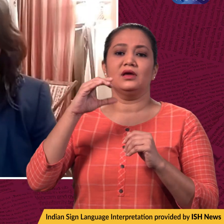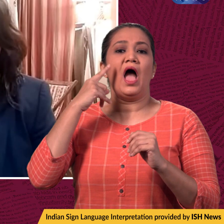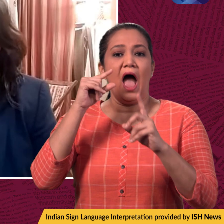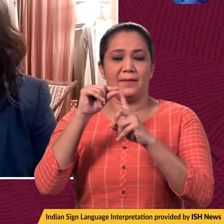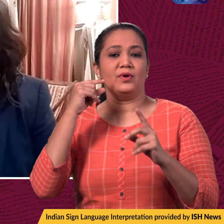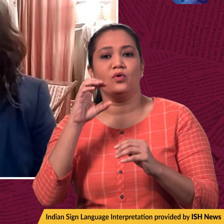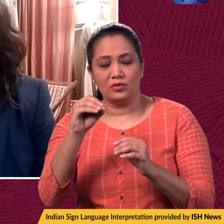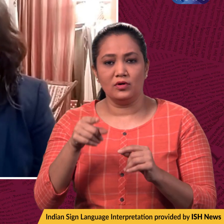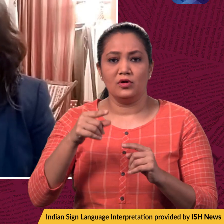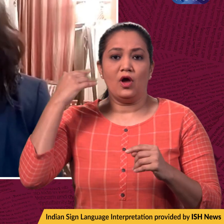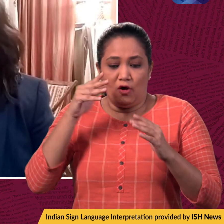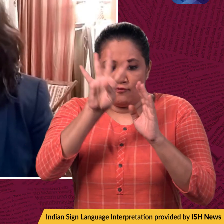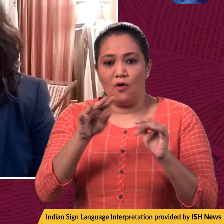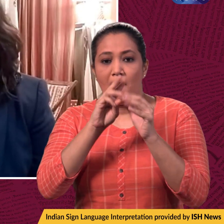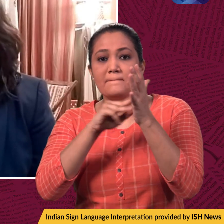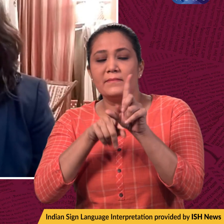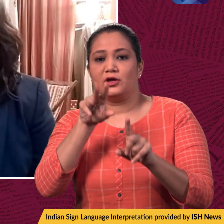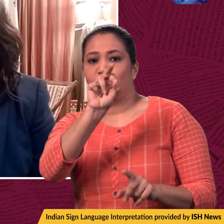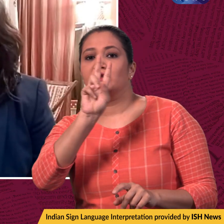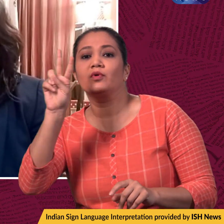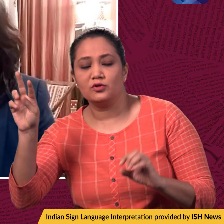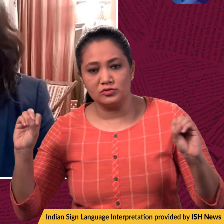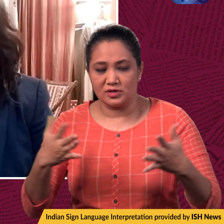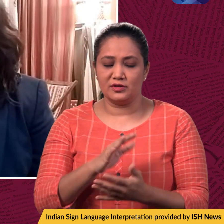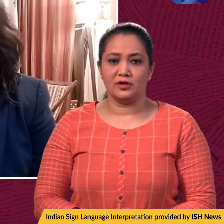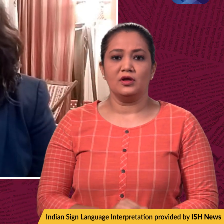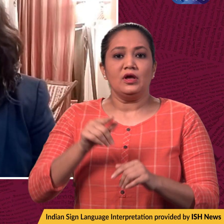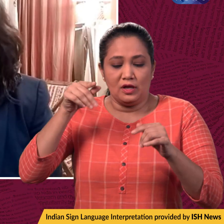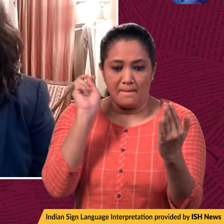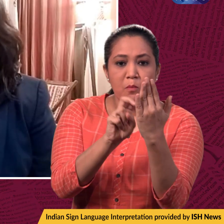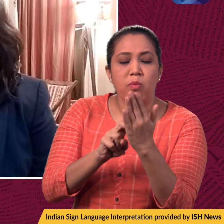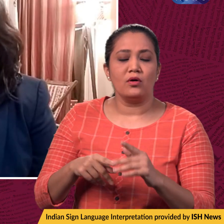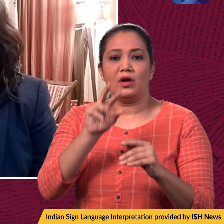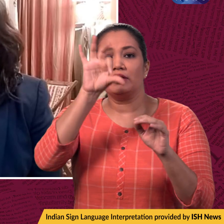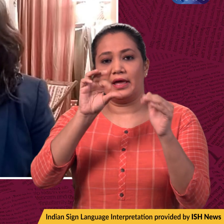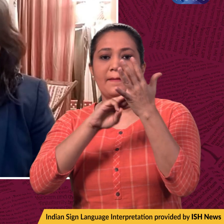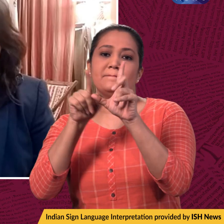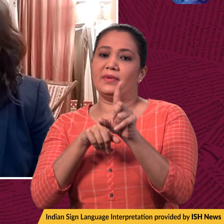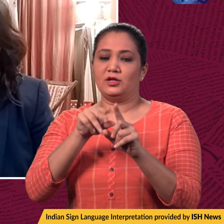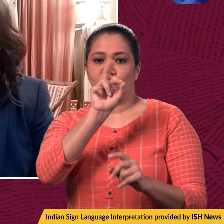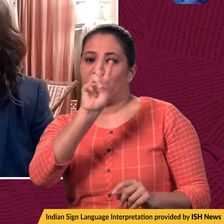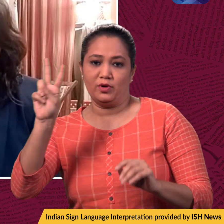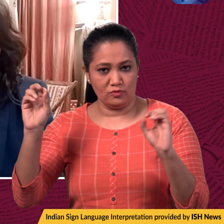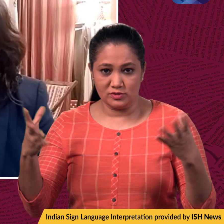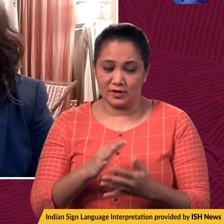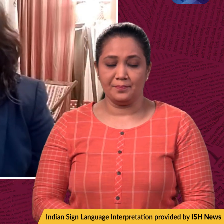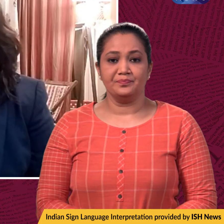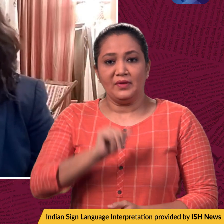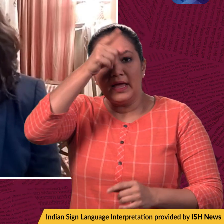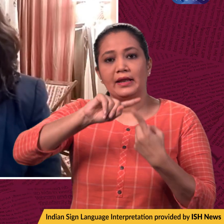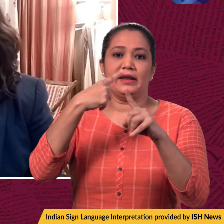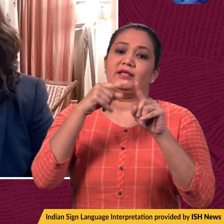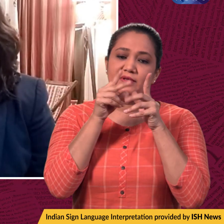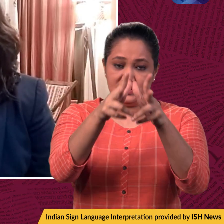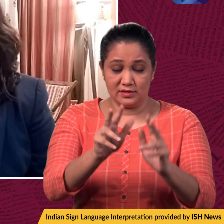of May 2022 and will be available for subscription till the 9th of May 2022. And this is according to the Indian